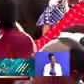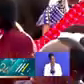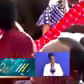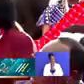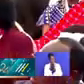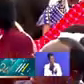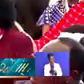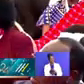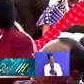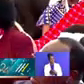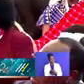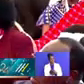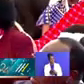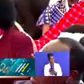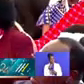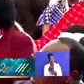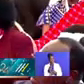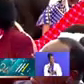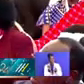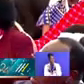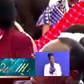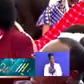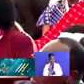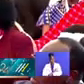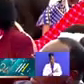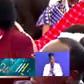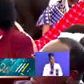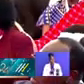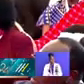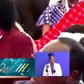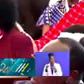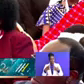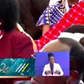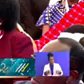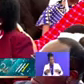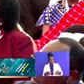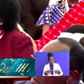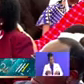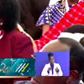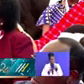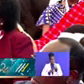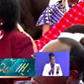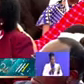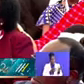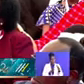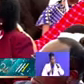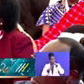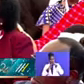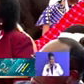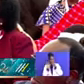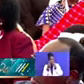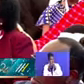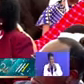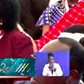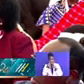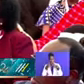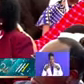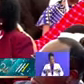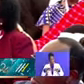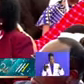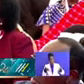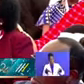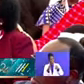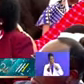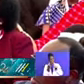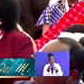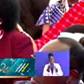and to pray and so that faithful day they invite people the wife of the Prime Ro family everybody was there